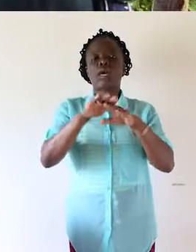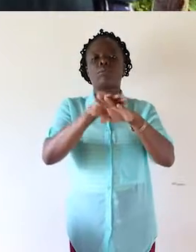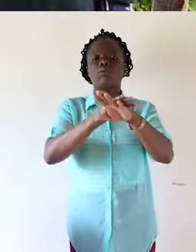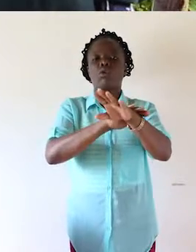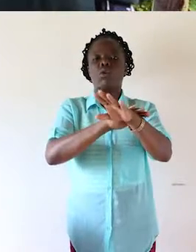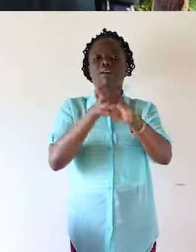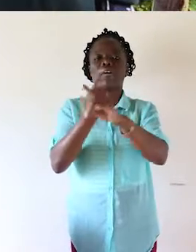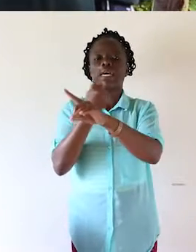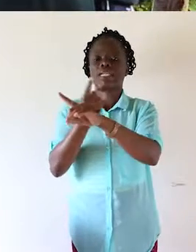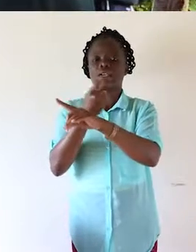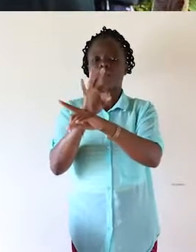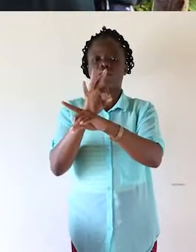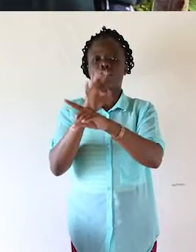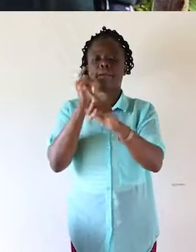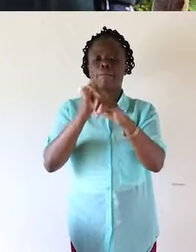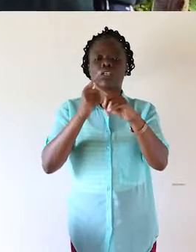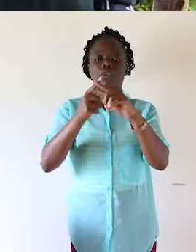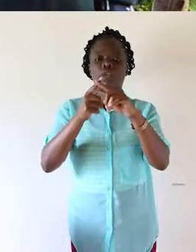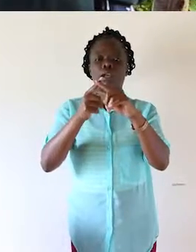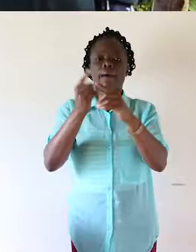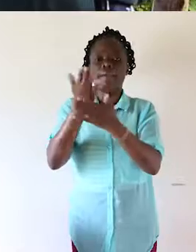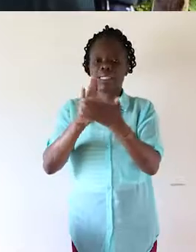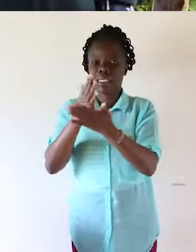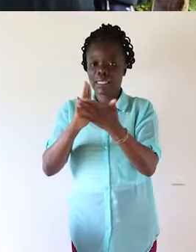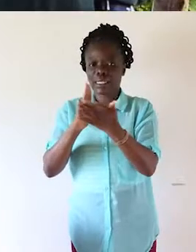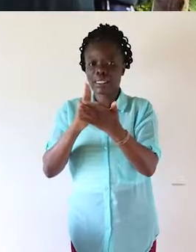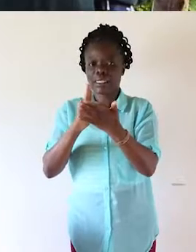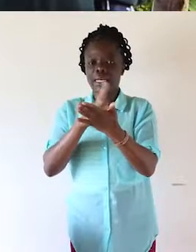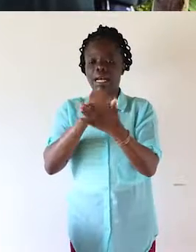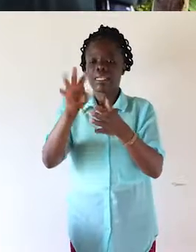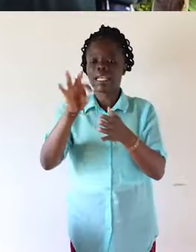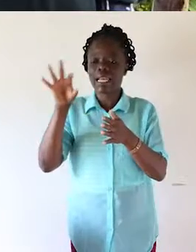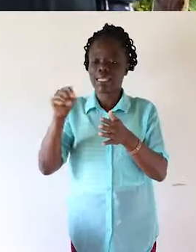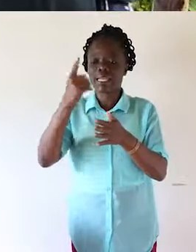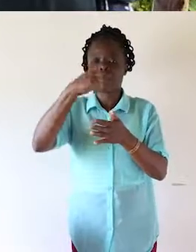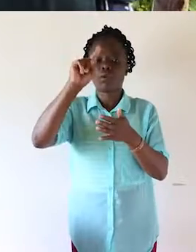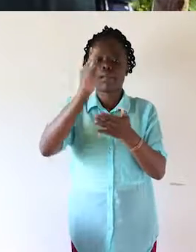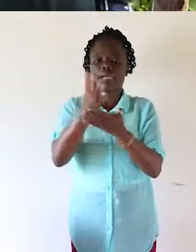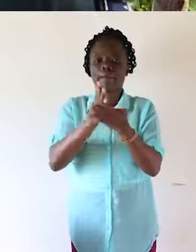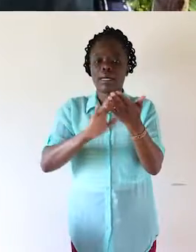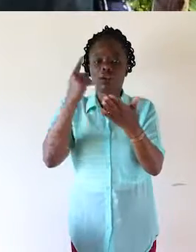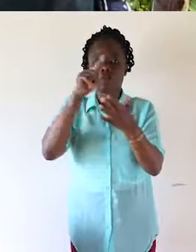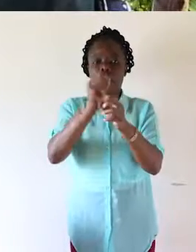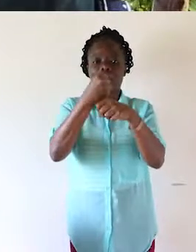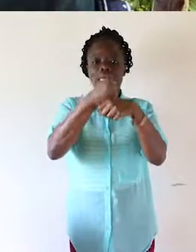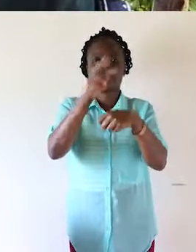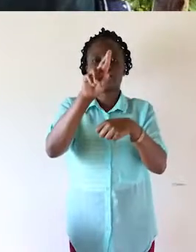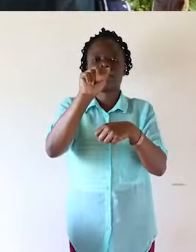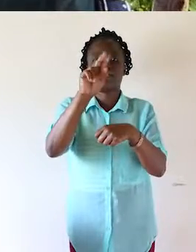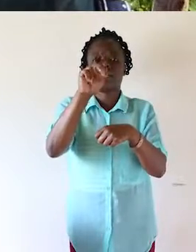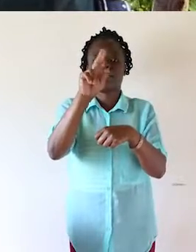to explore a variety of metal pieces and select the appropriate parts for making the